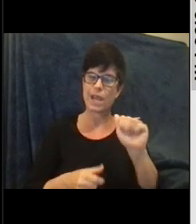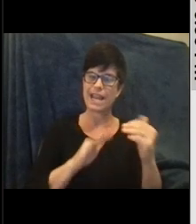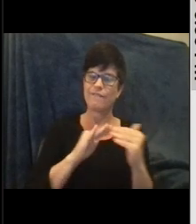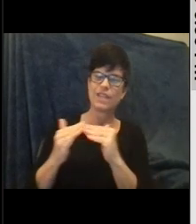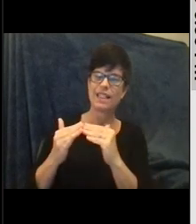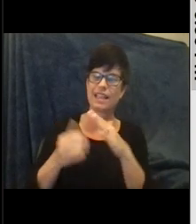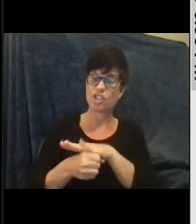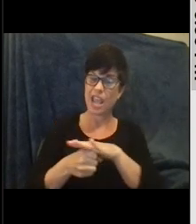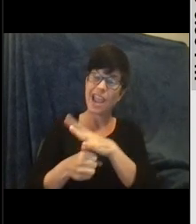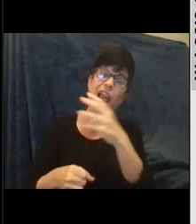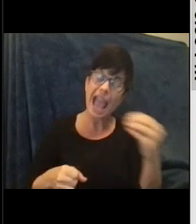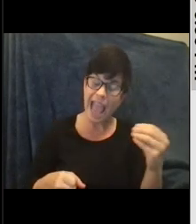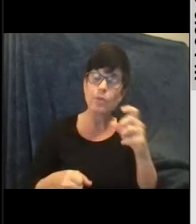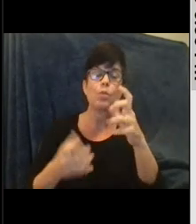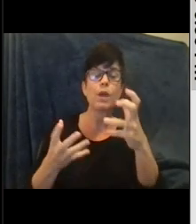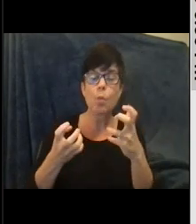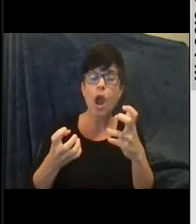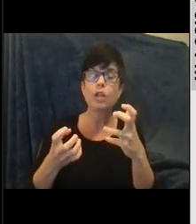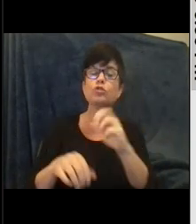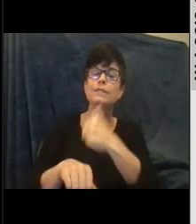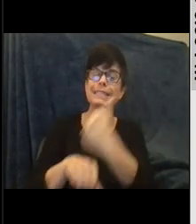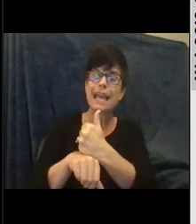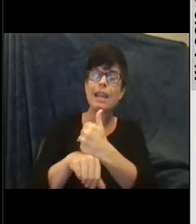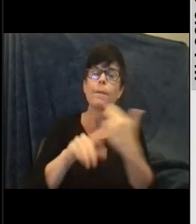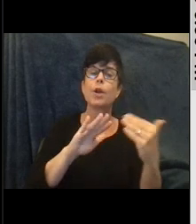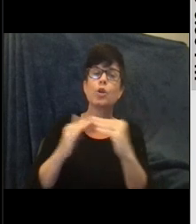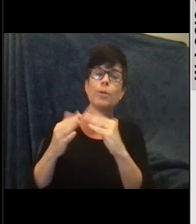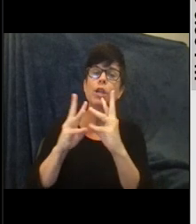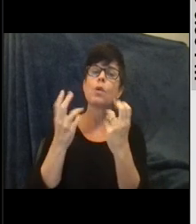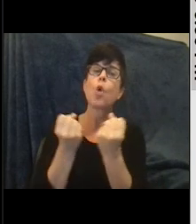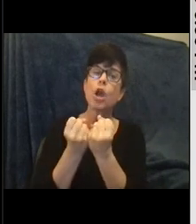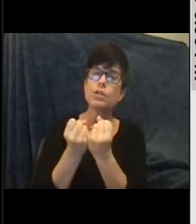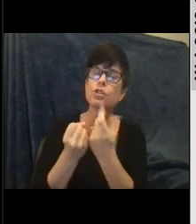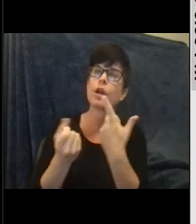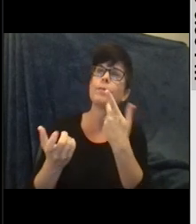you to hold a community workshop to please weigh the future of this project. Thank you.